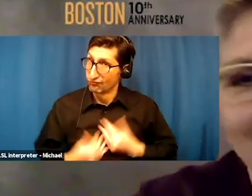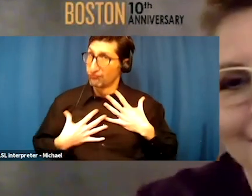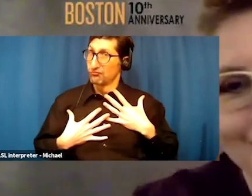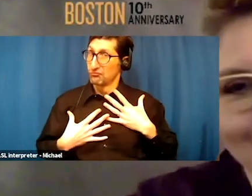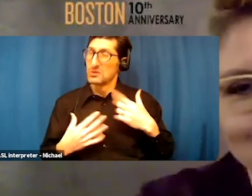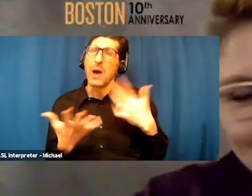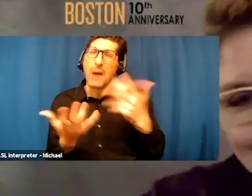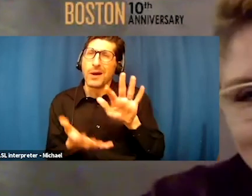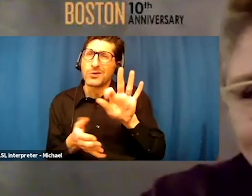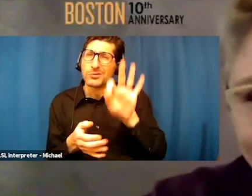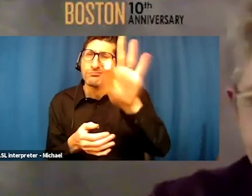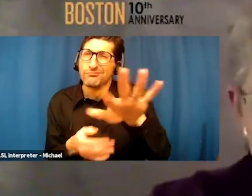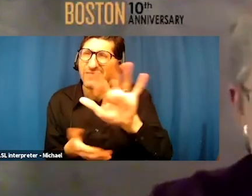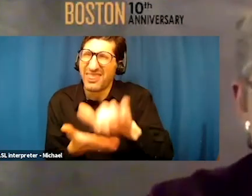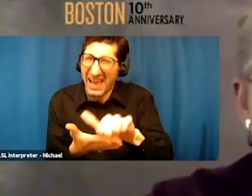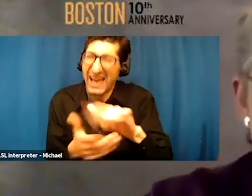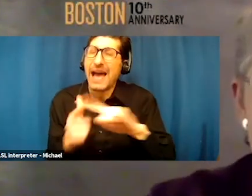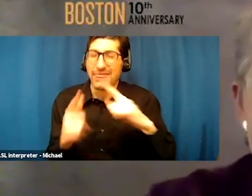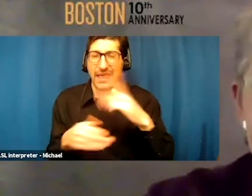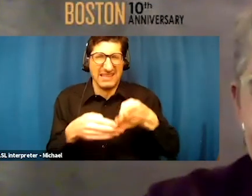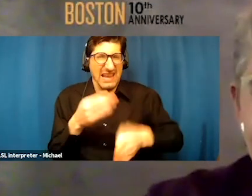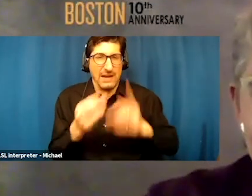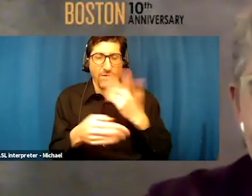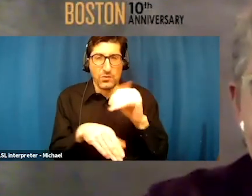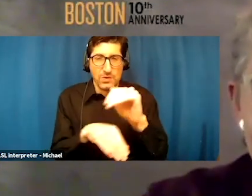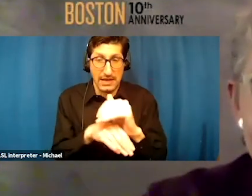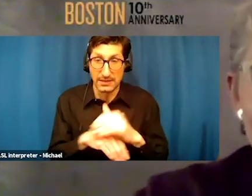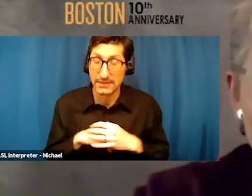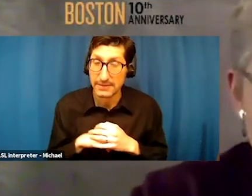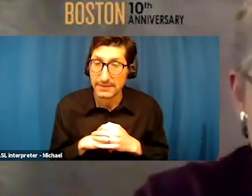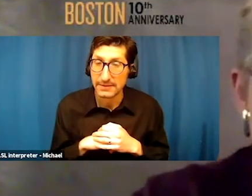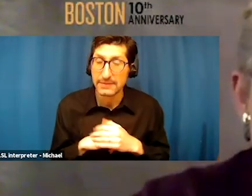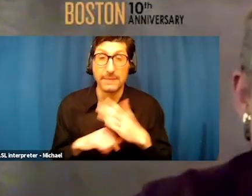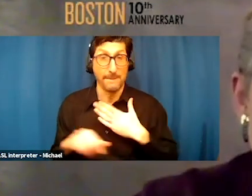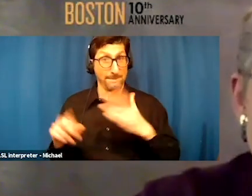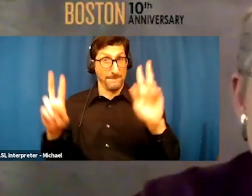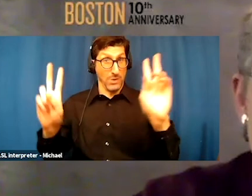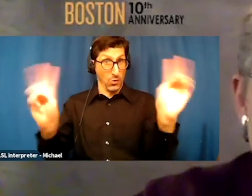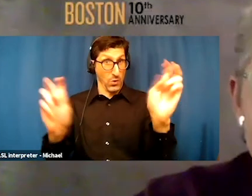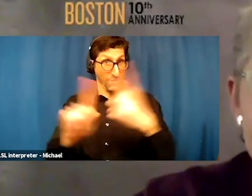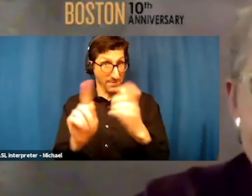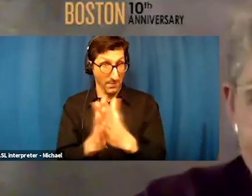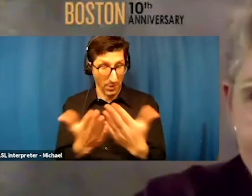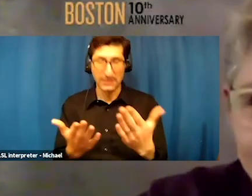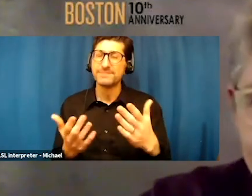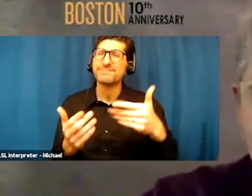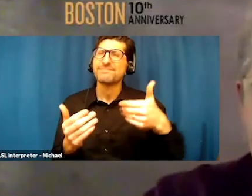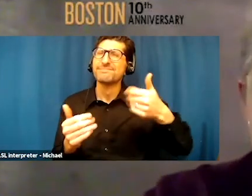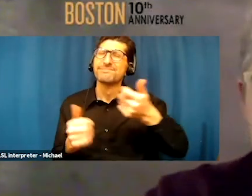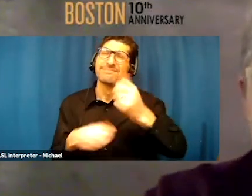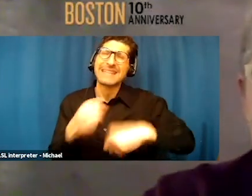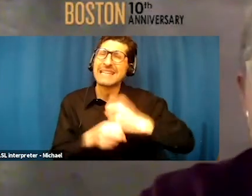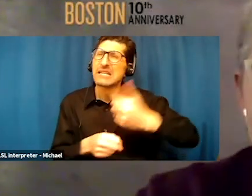and wrap up, um, for tonight. Um, and I quote, in the coming decades,